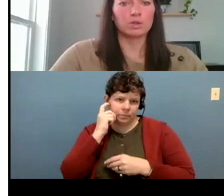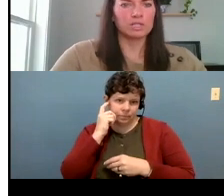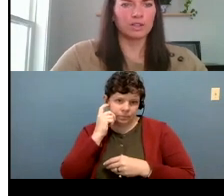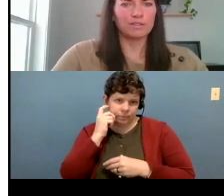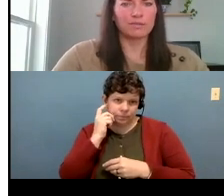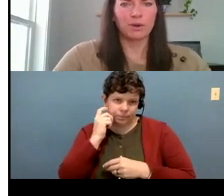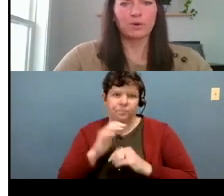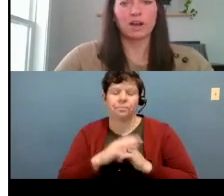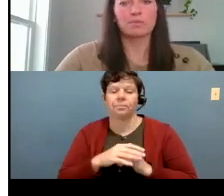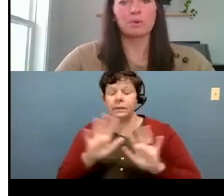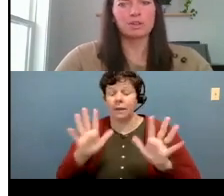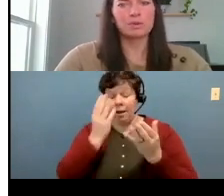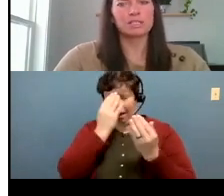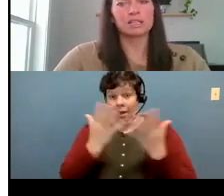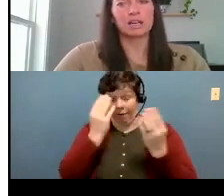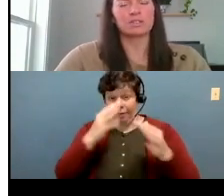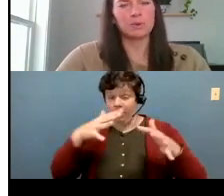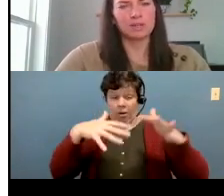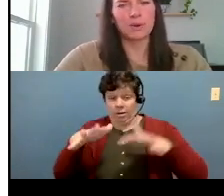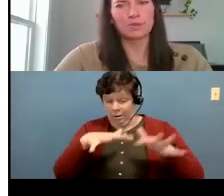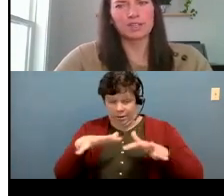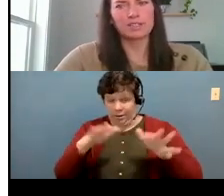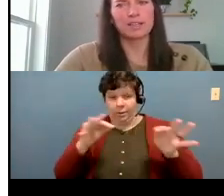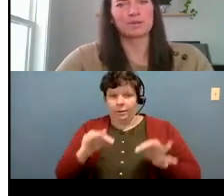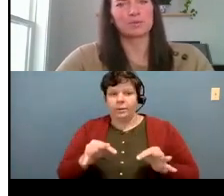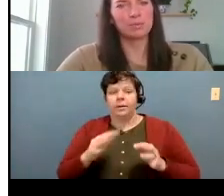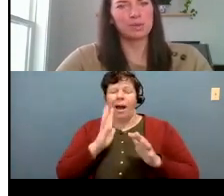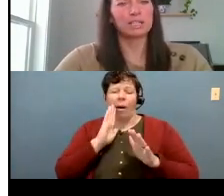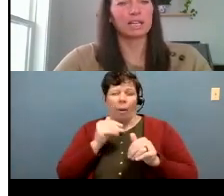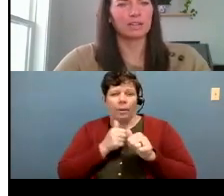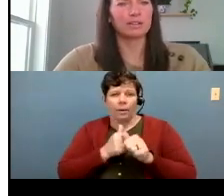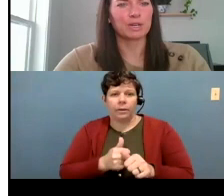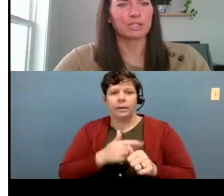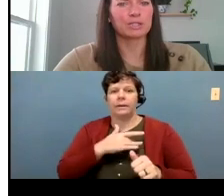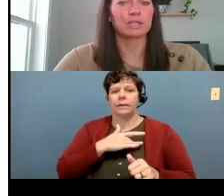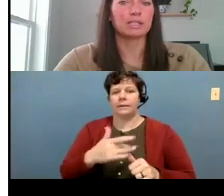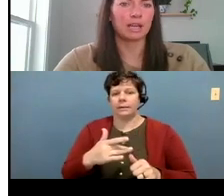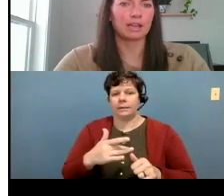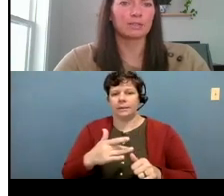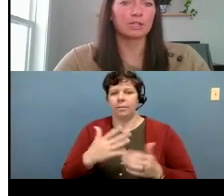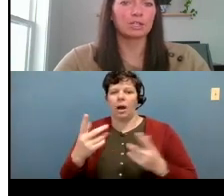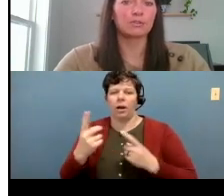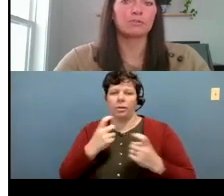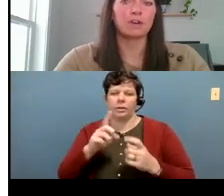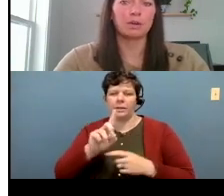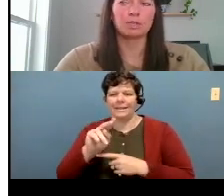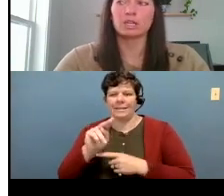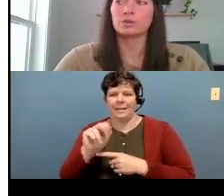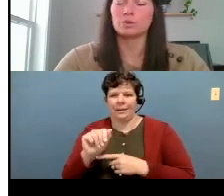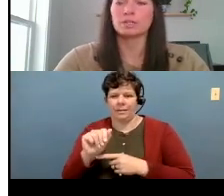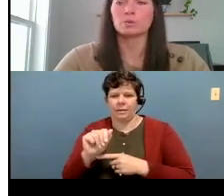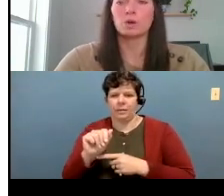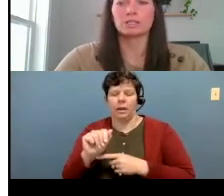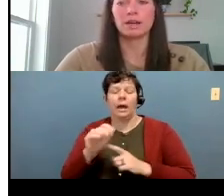So I know this is a lot of info, but one of the reasons I do want to go over this is that we typically get a lot of questions on DNA, especially from